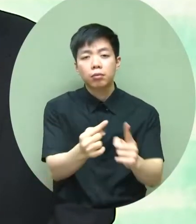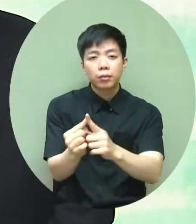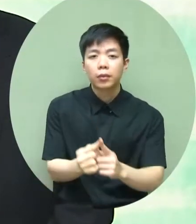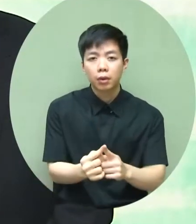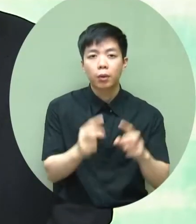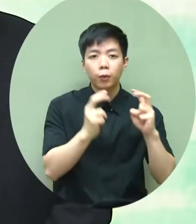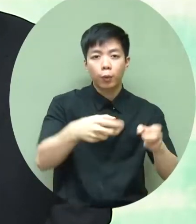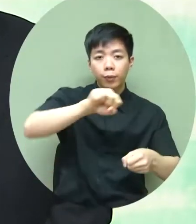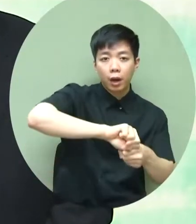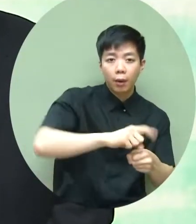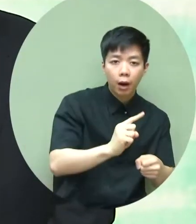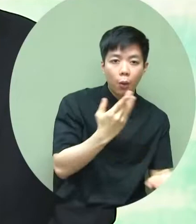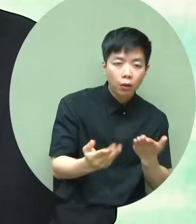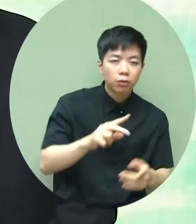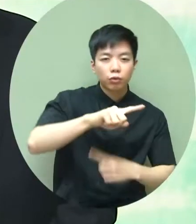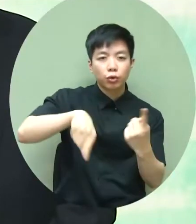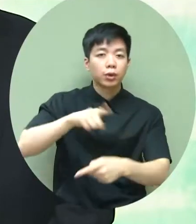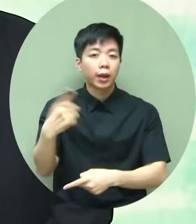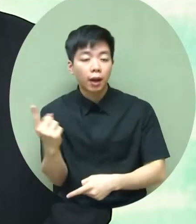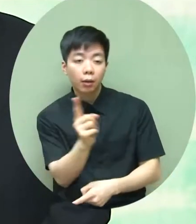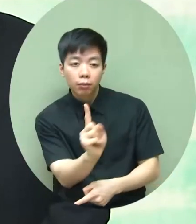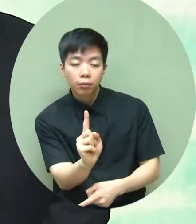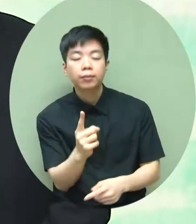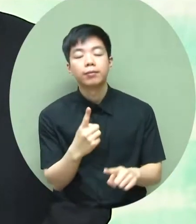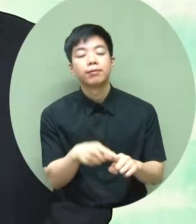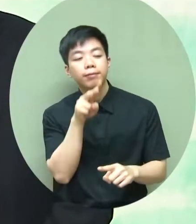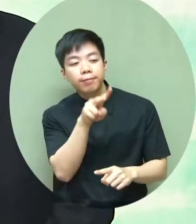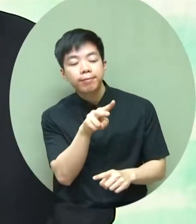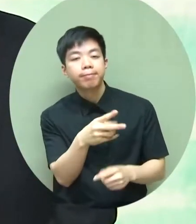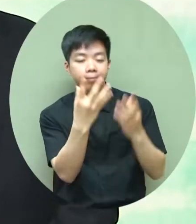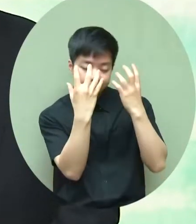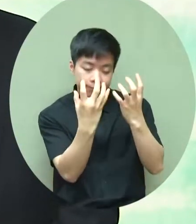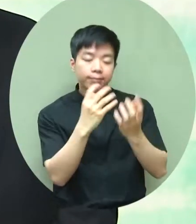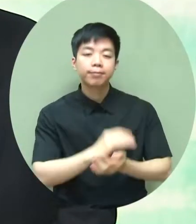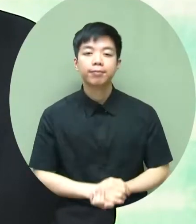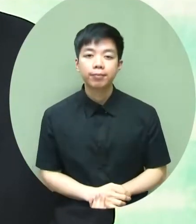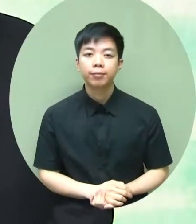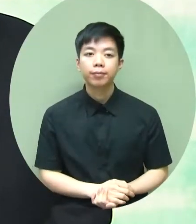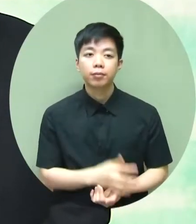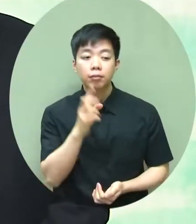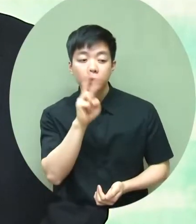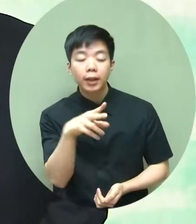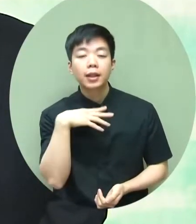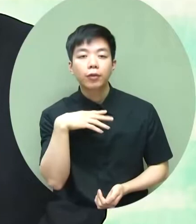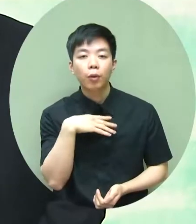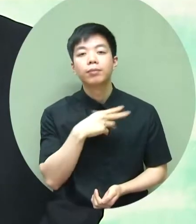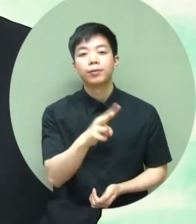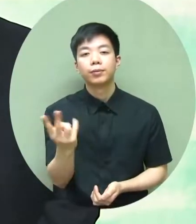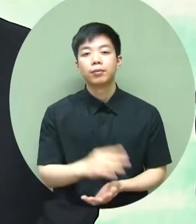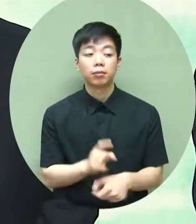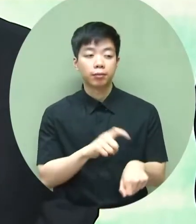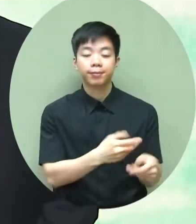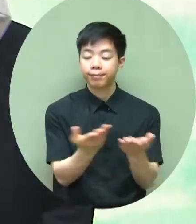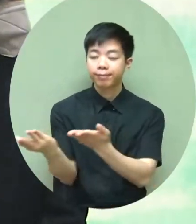But how does it change? Do people use more MTR or other modes of transport? We have to pay attention and make